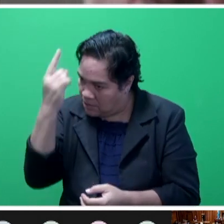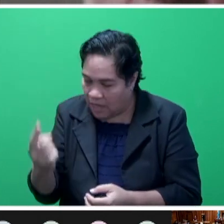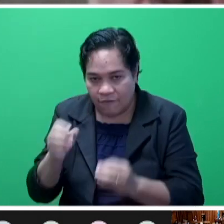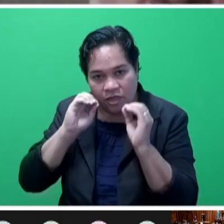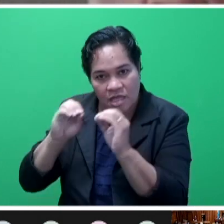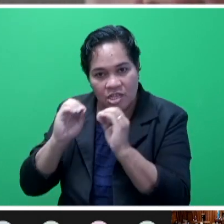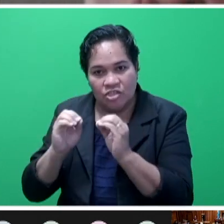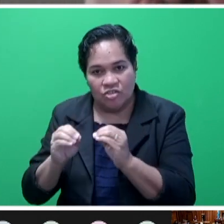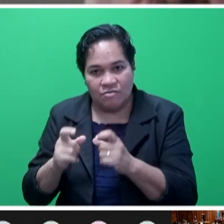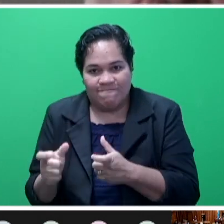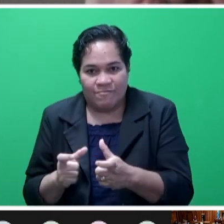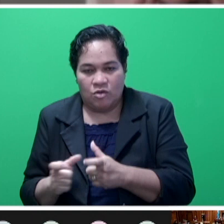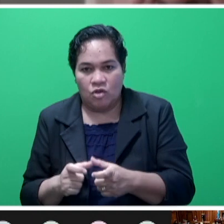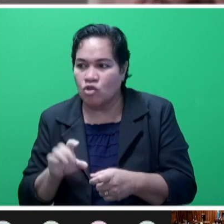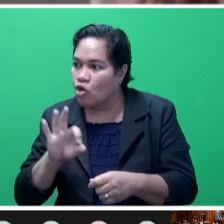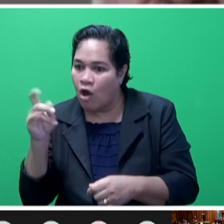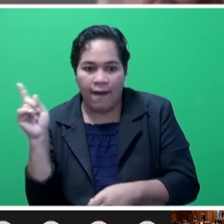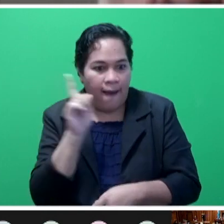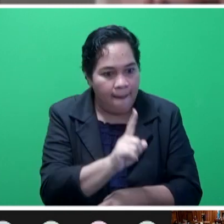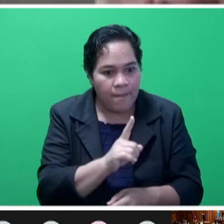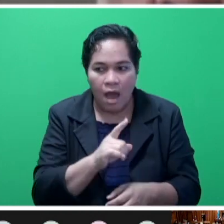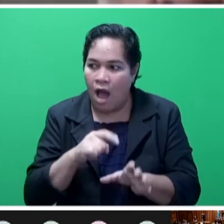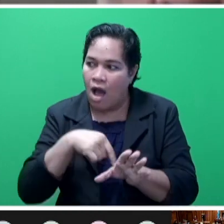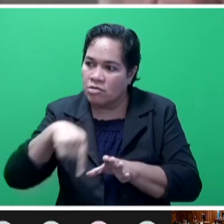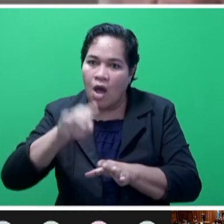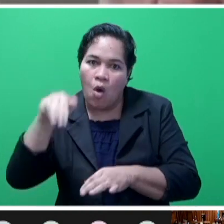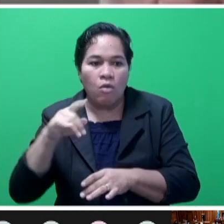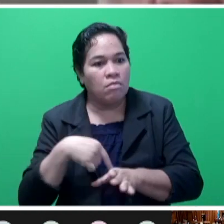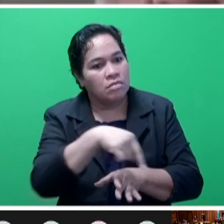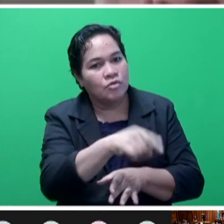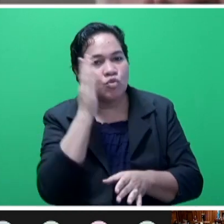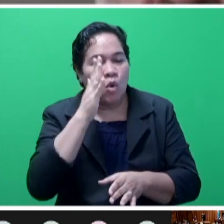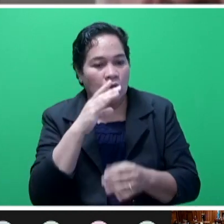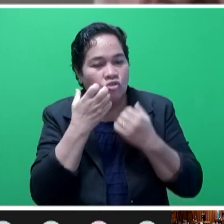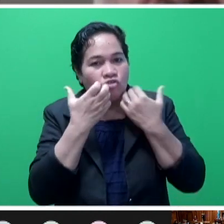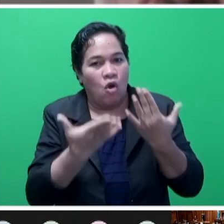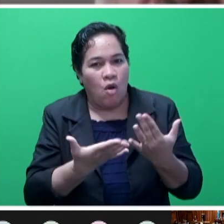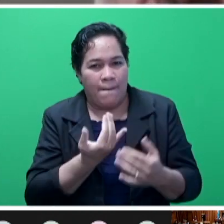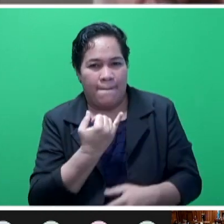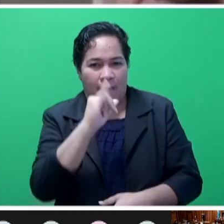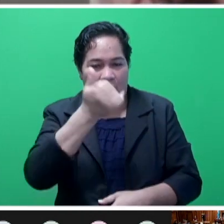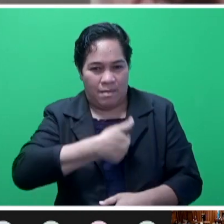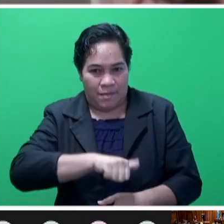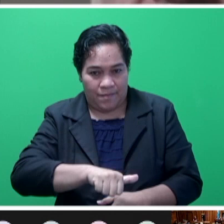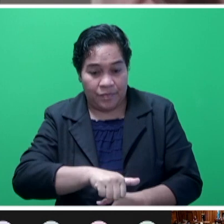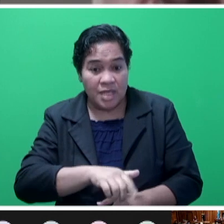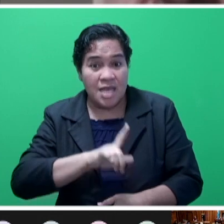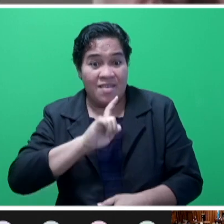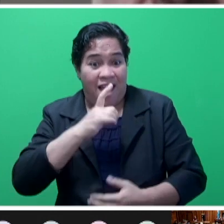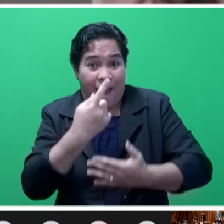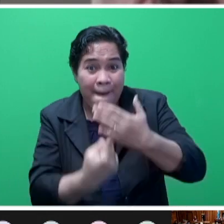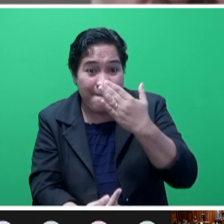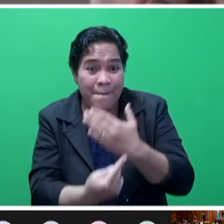students do not exhibit such behavior of violence in and outside schools. In any case of bullying in school or